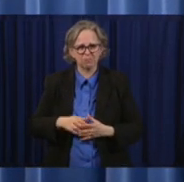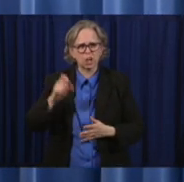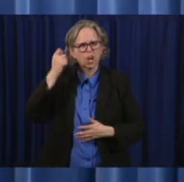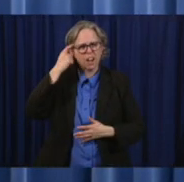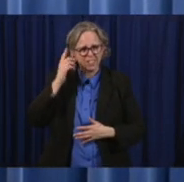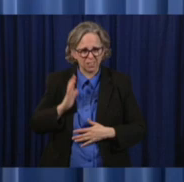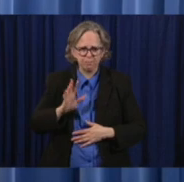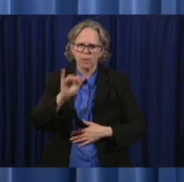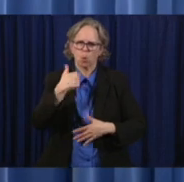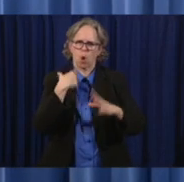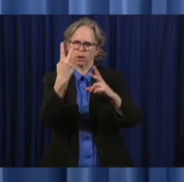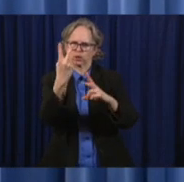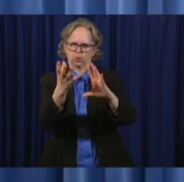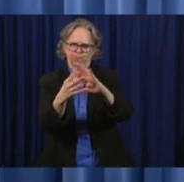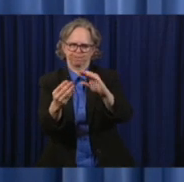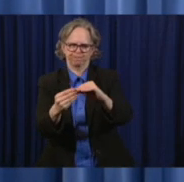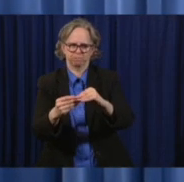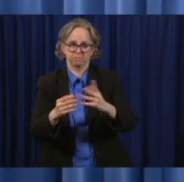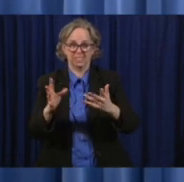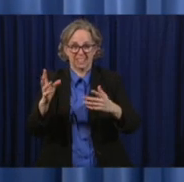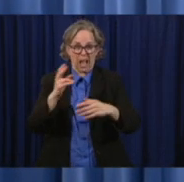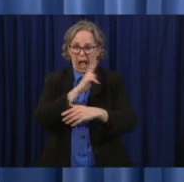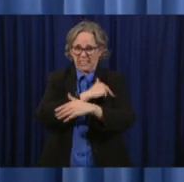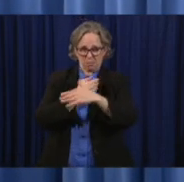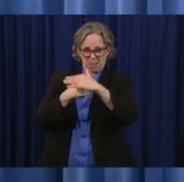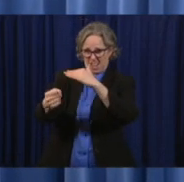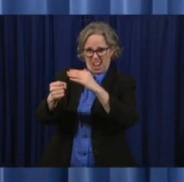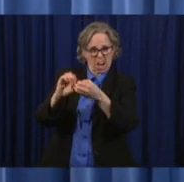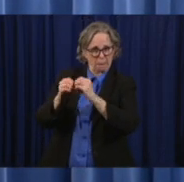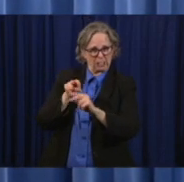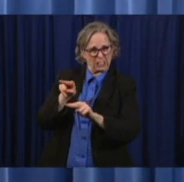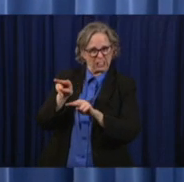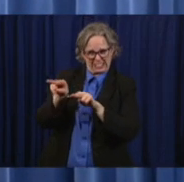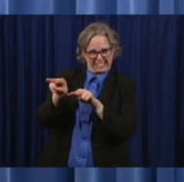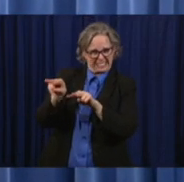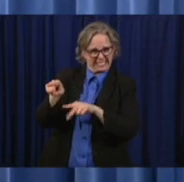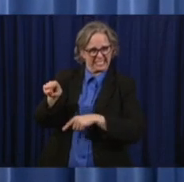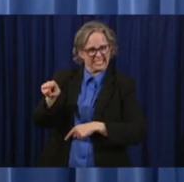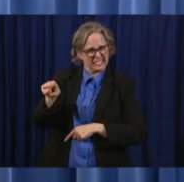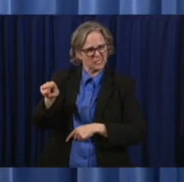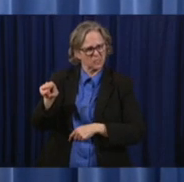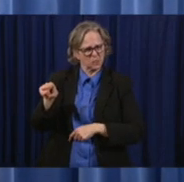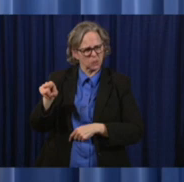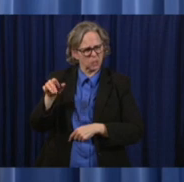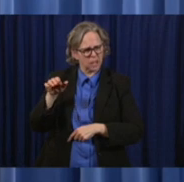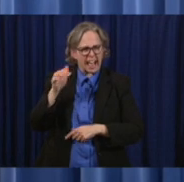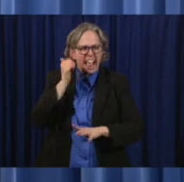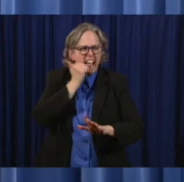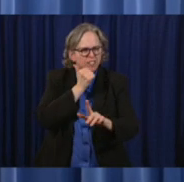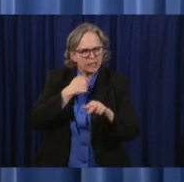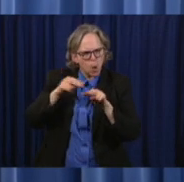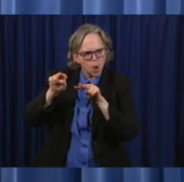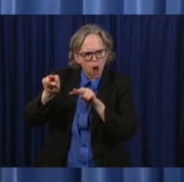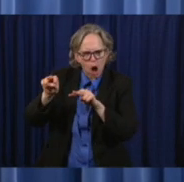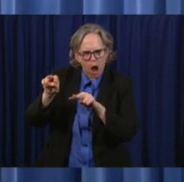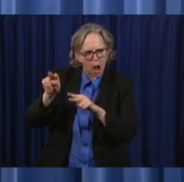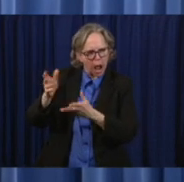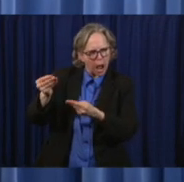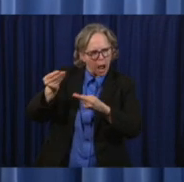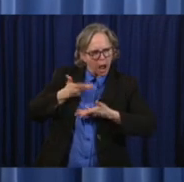we look at every day. We also know that these hospitalization numbers are a lagging indicator, so that the infection obviously